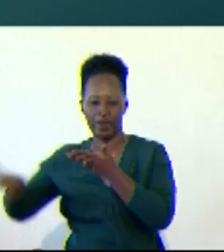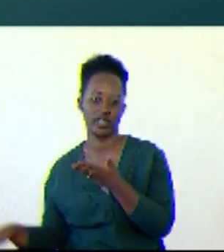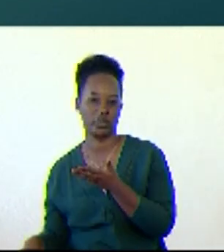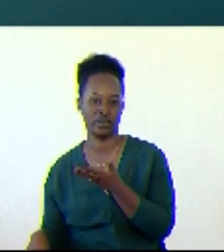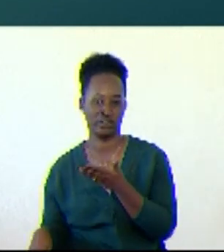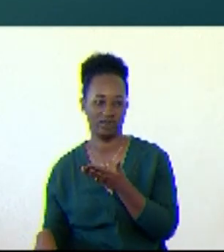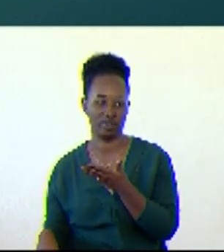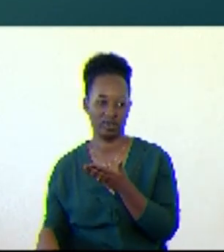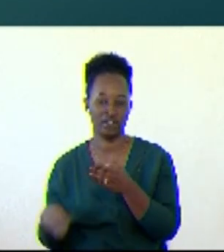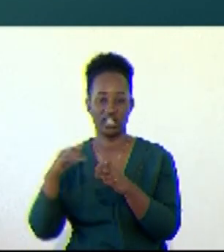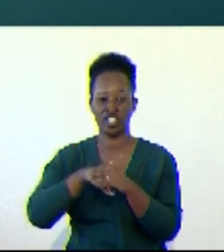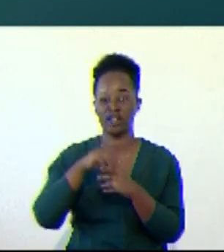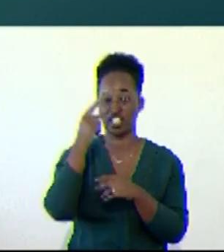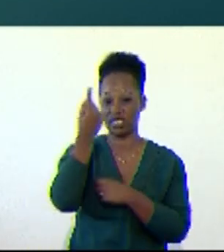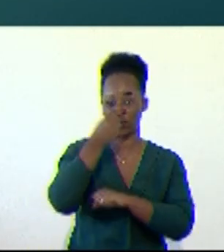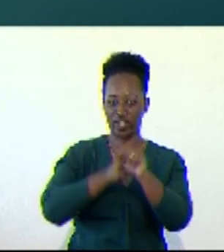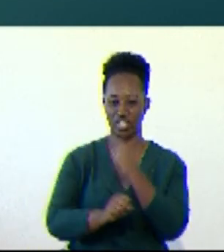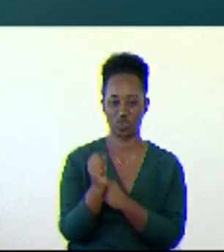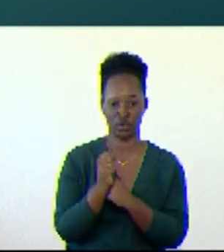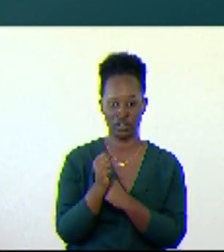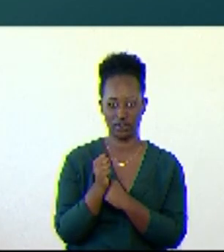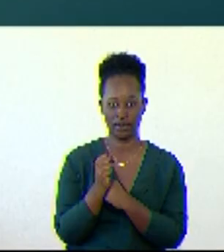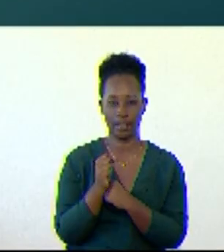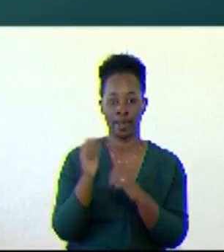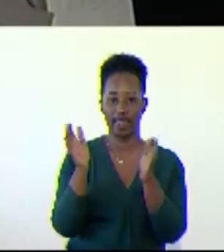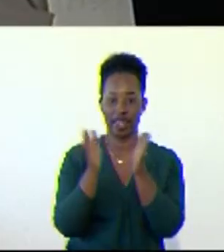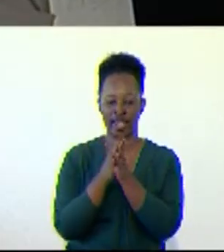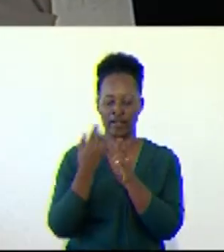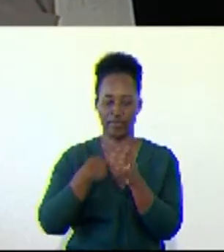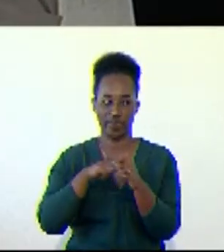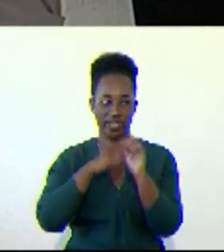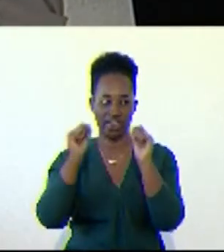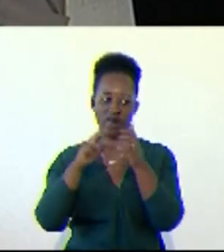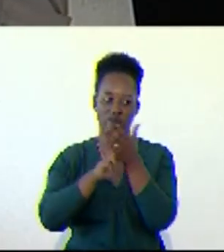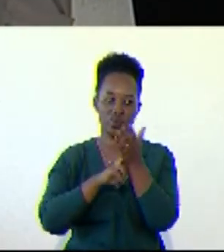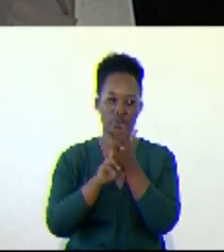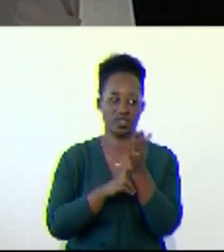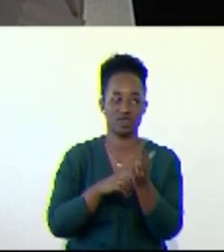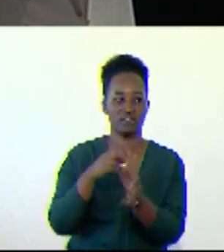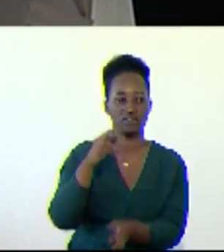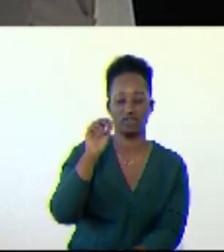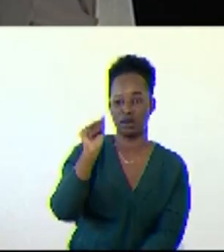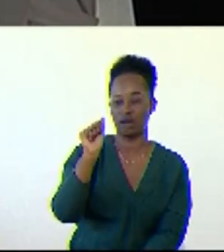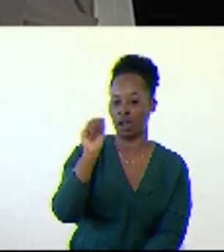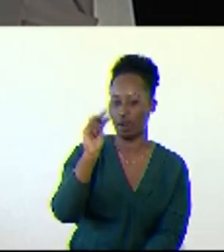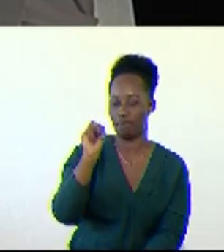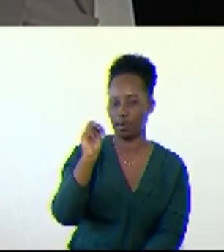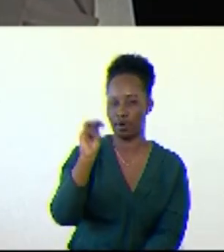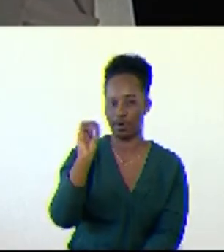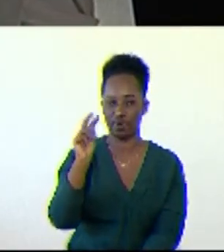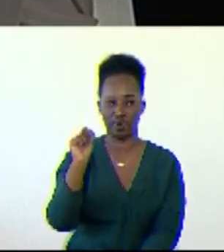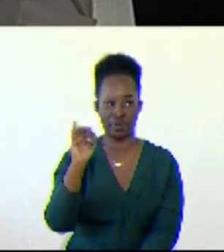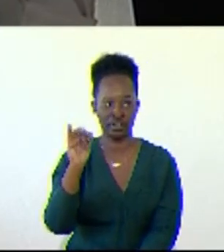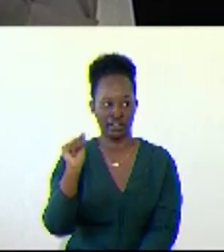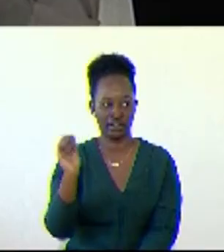in a single reaction. And the reagents we can use, it's ammonia, hydrazine. Hydrazine, its